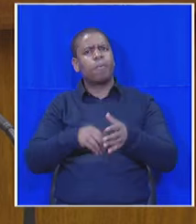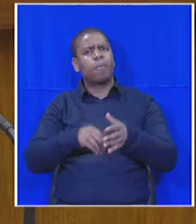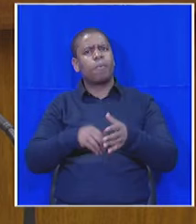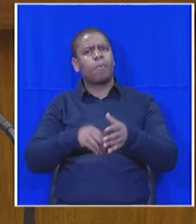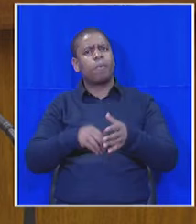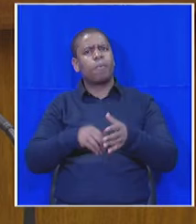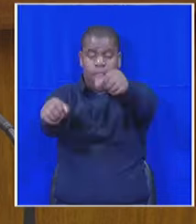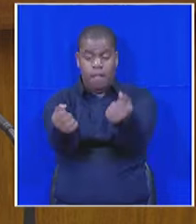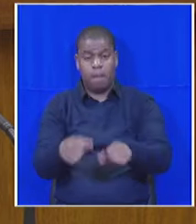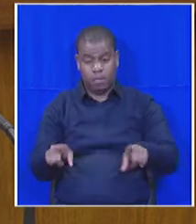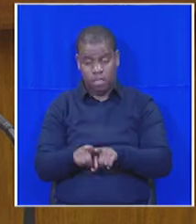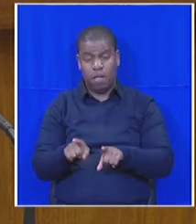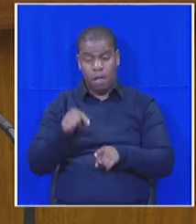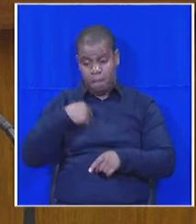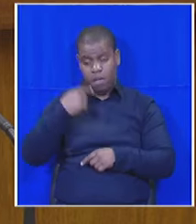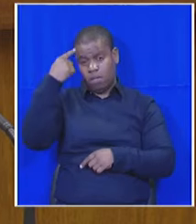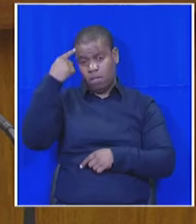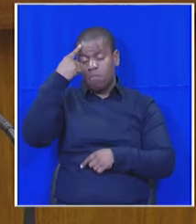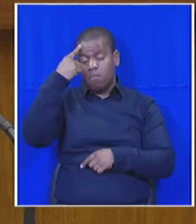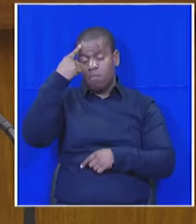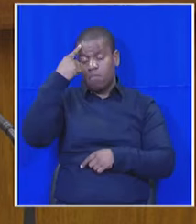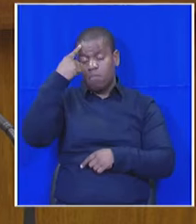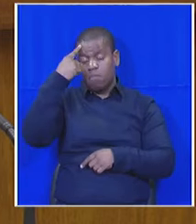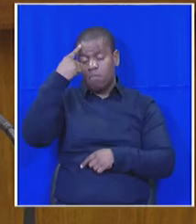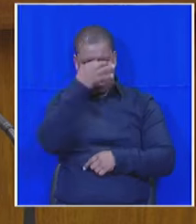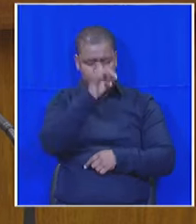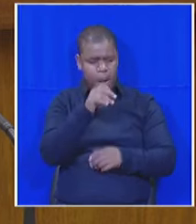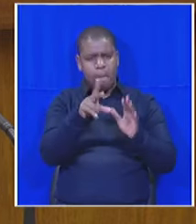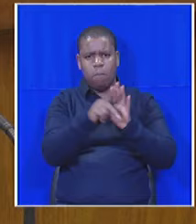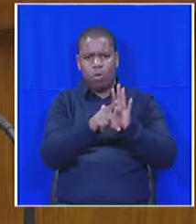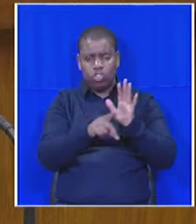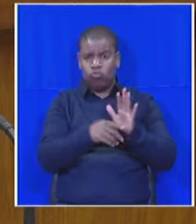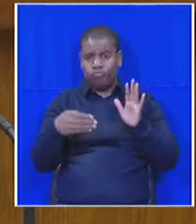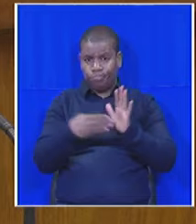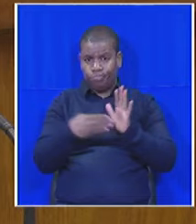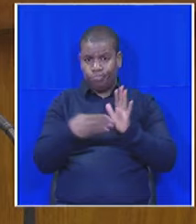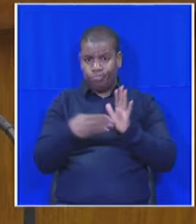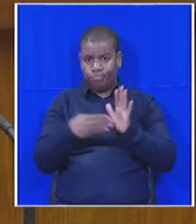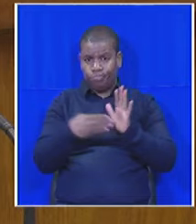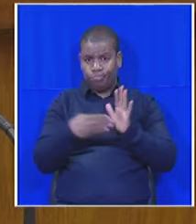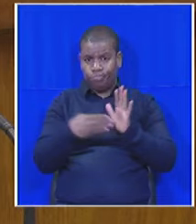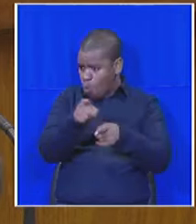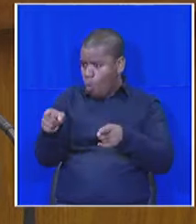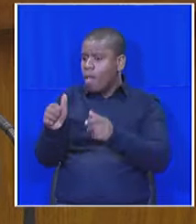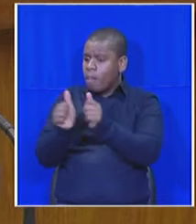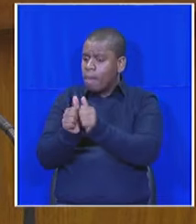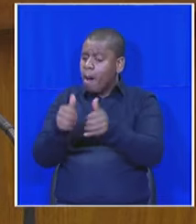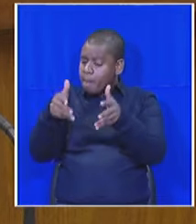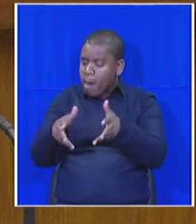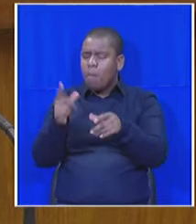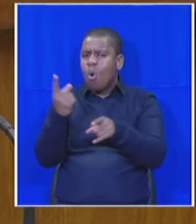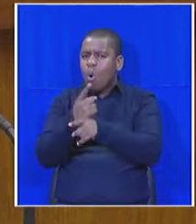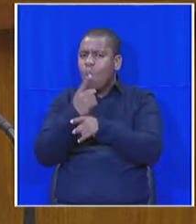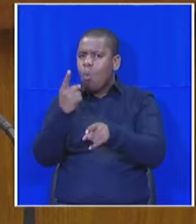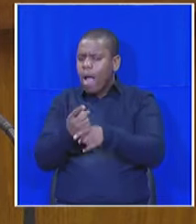I think government must put a policy in place, and I'm glad the Deputy President is here, where we must insist that members of this House must use South